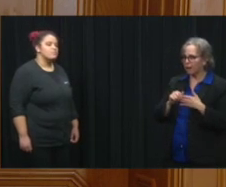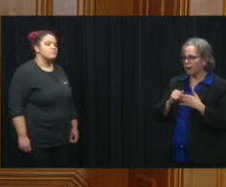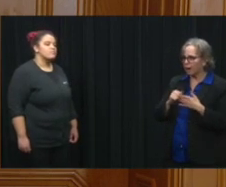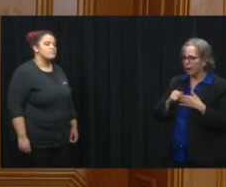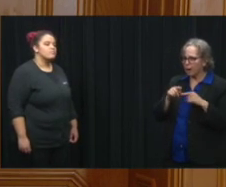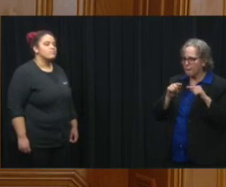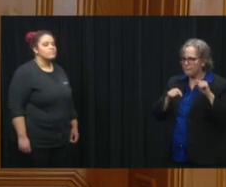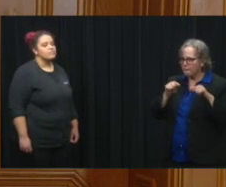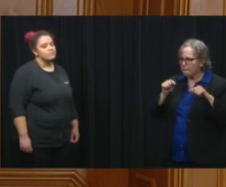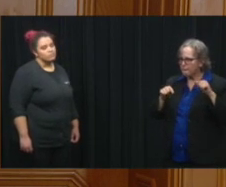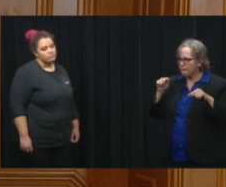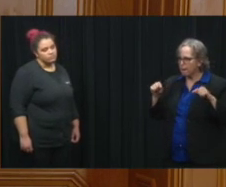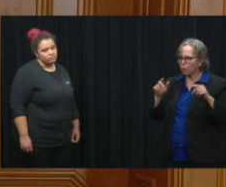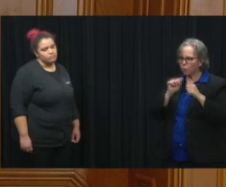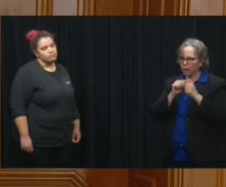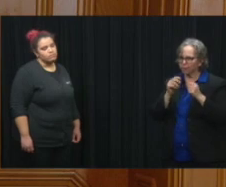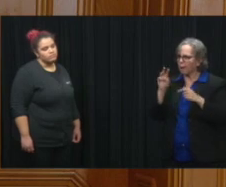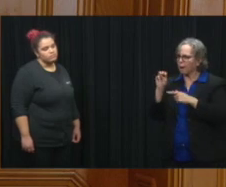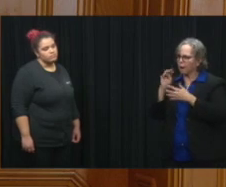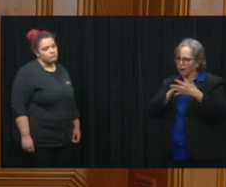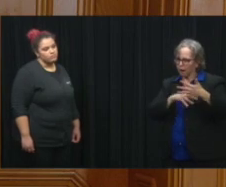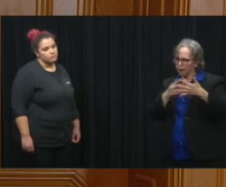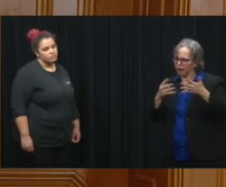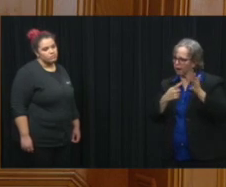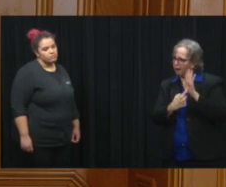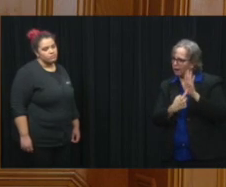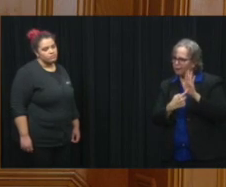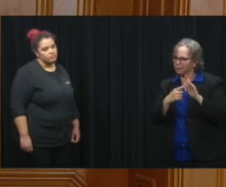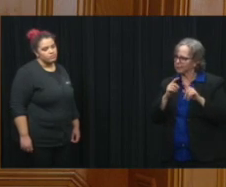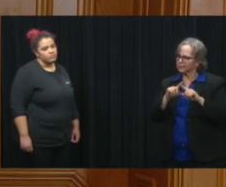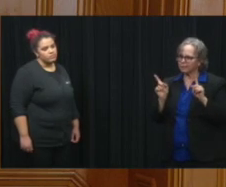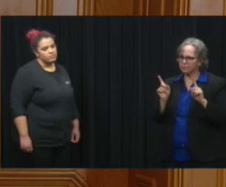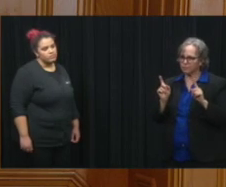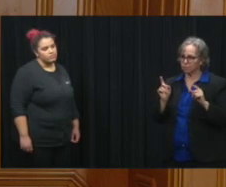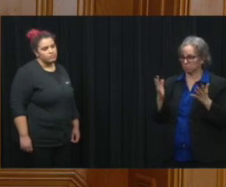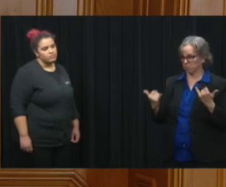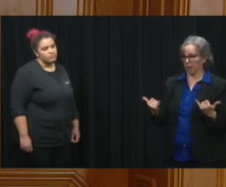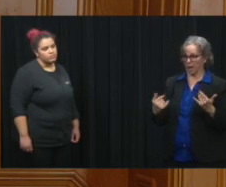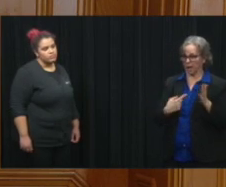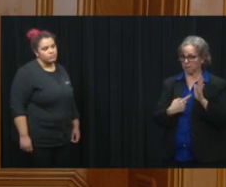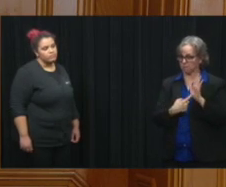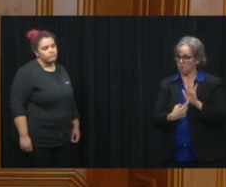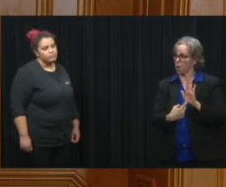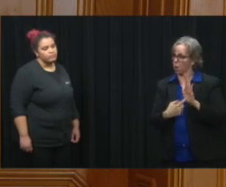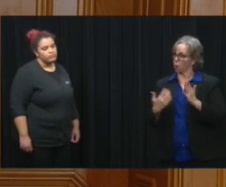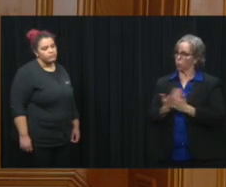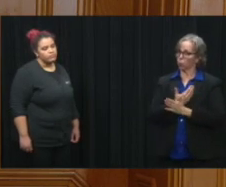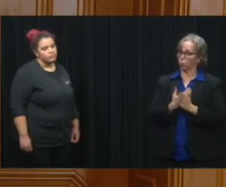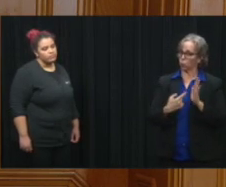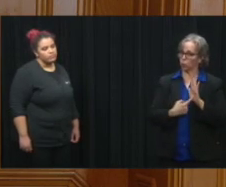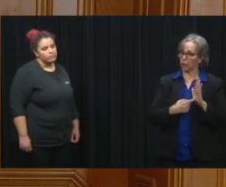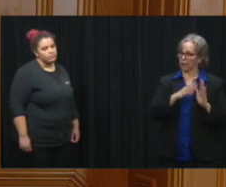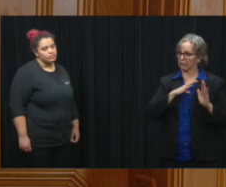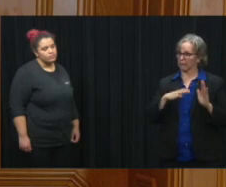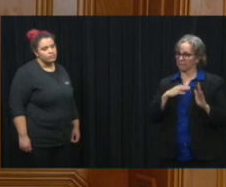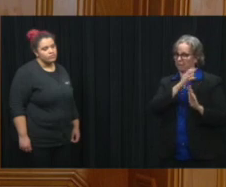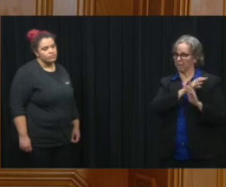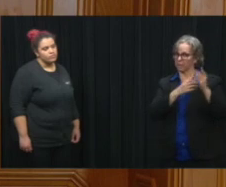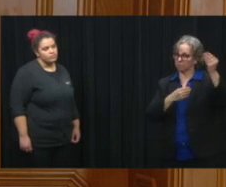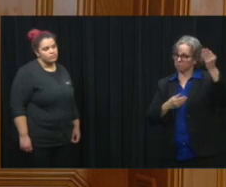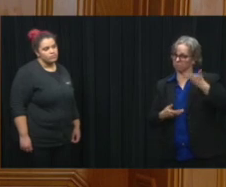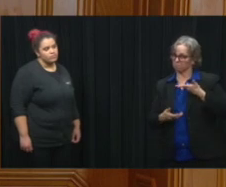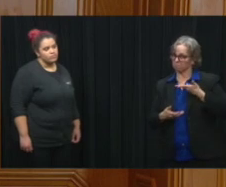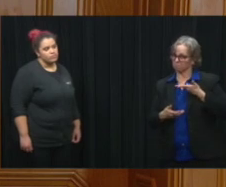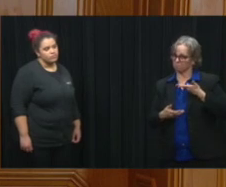What I shared with you all today is new modeling. Cleveland Clinic has taken Pennsylvania's modeling, which they've used in the past.